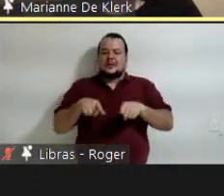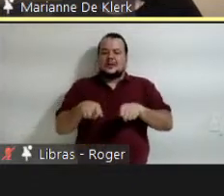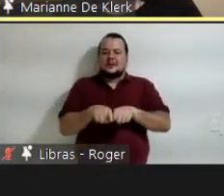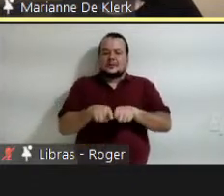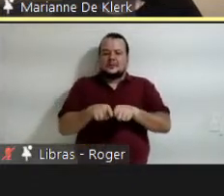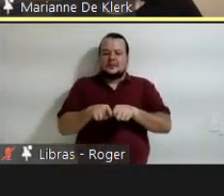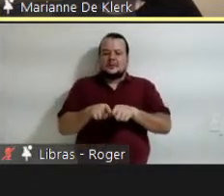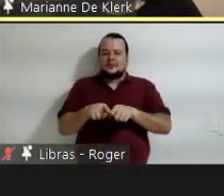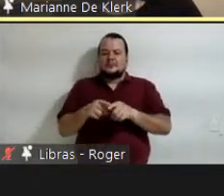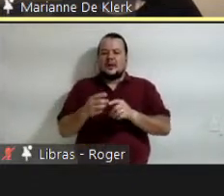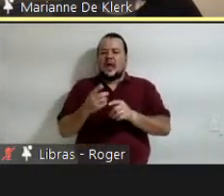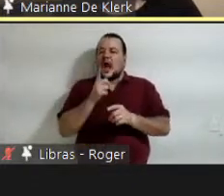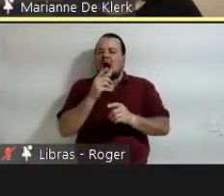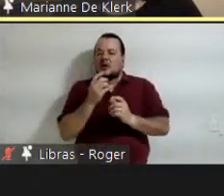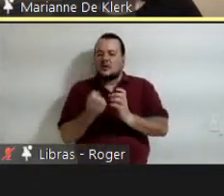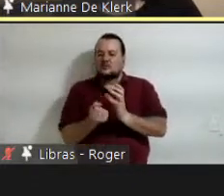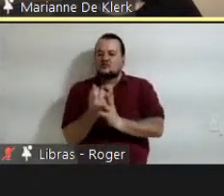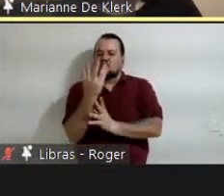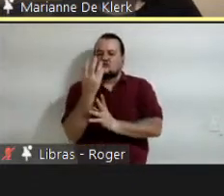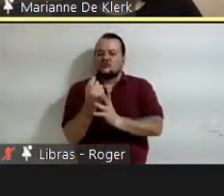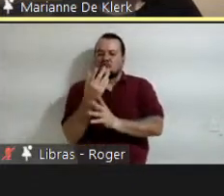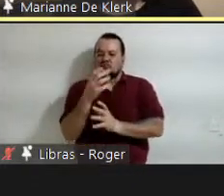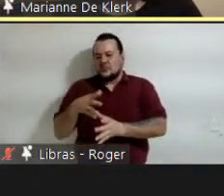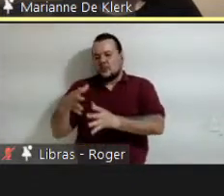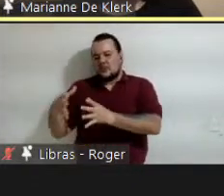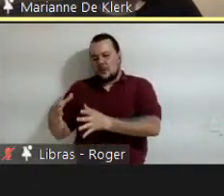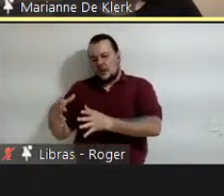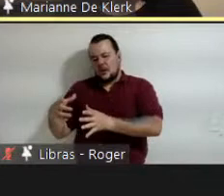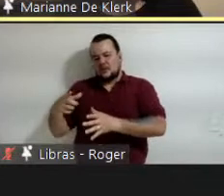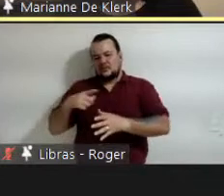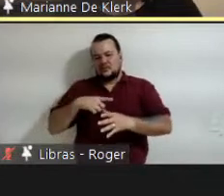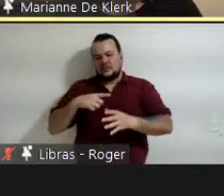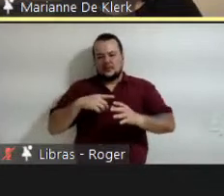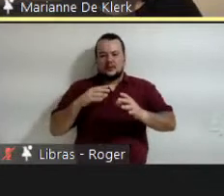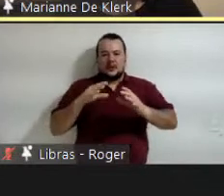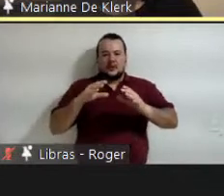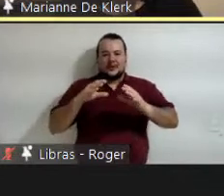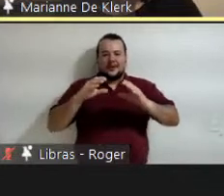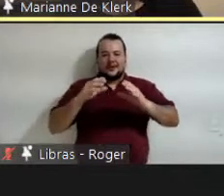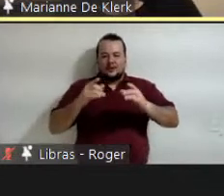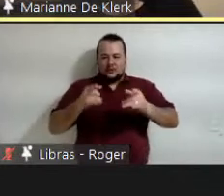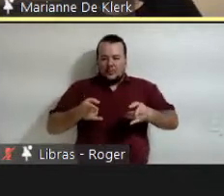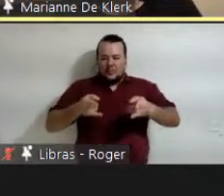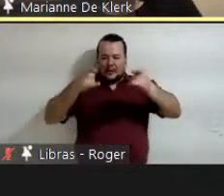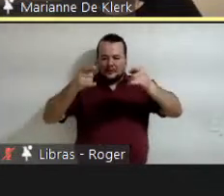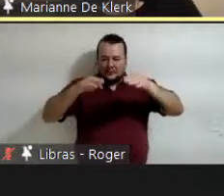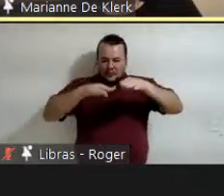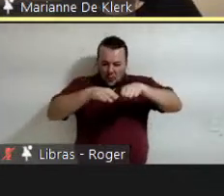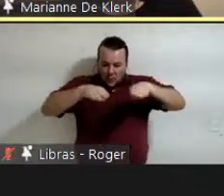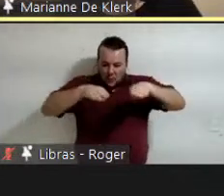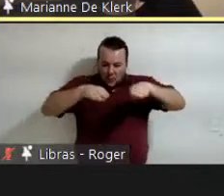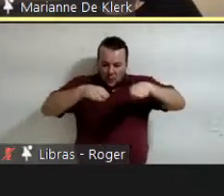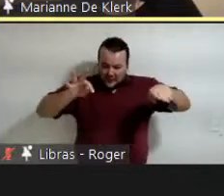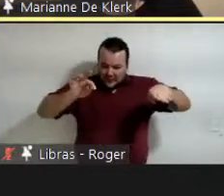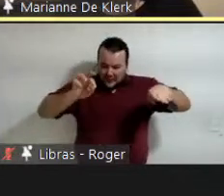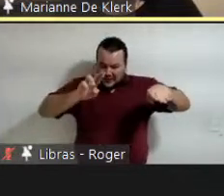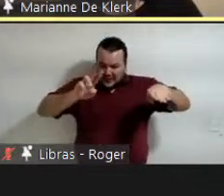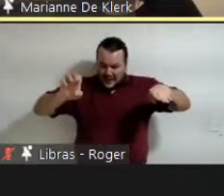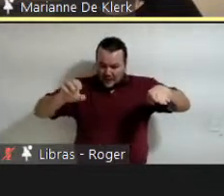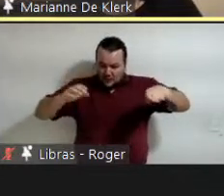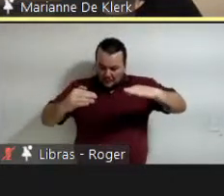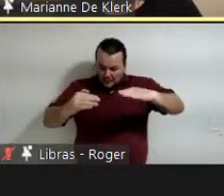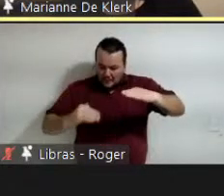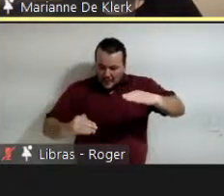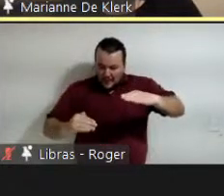that has continuously to be pumped out. It has a big water problem. The southern facade, and again, Hugo will appreciate